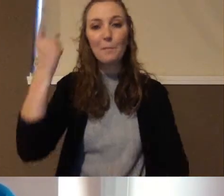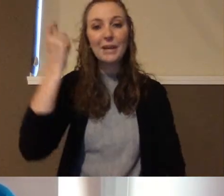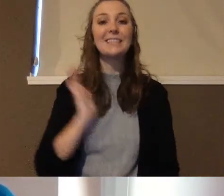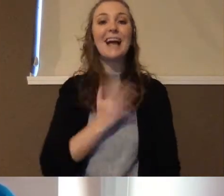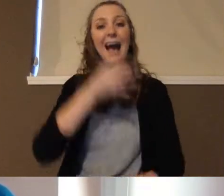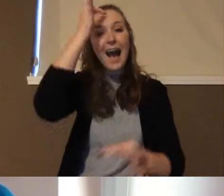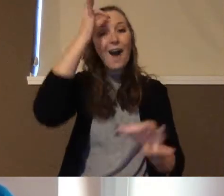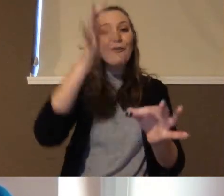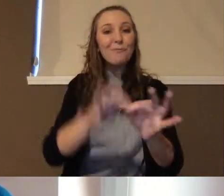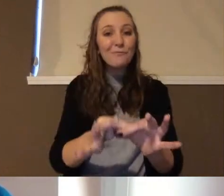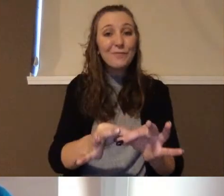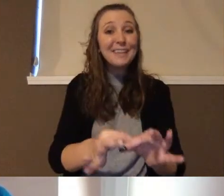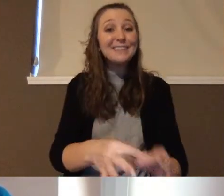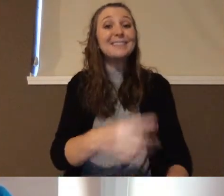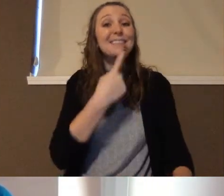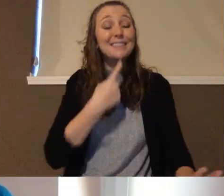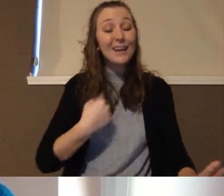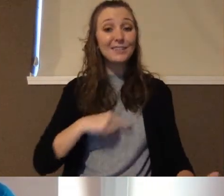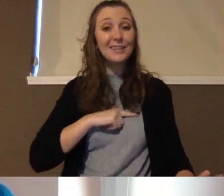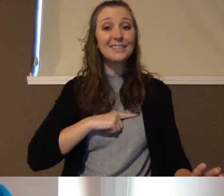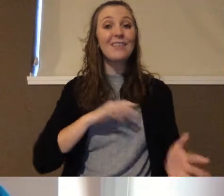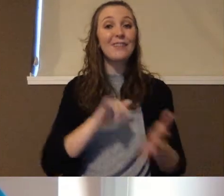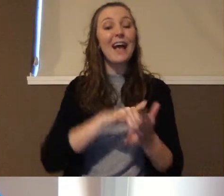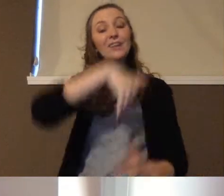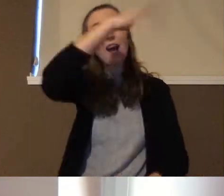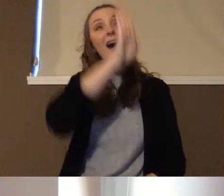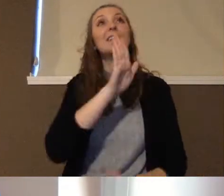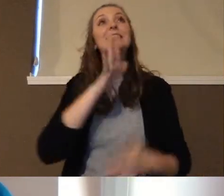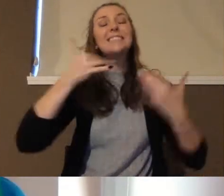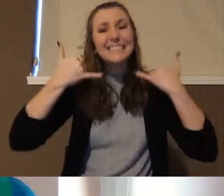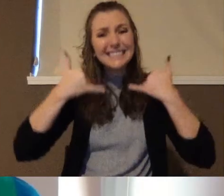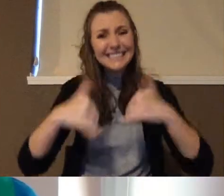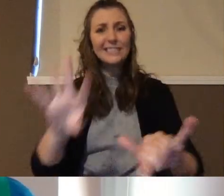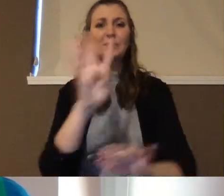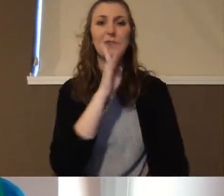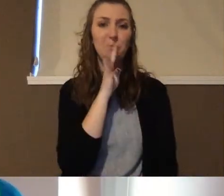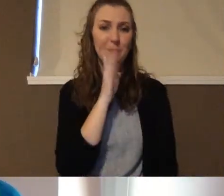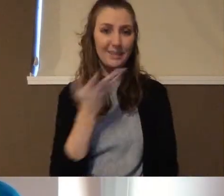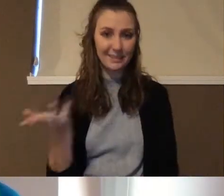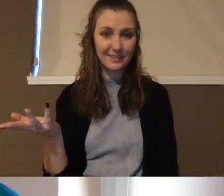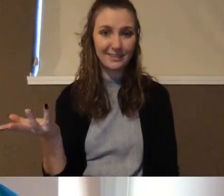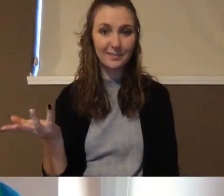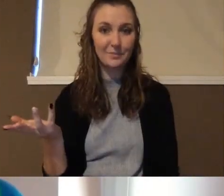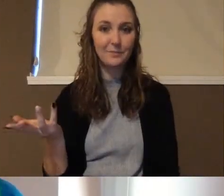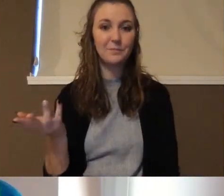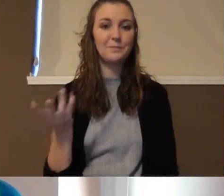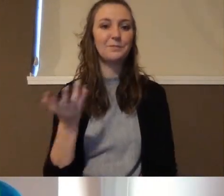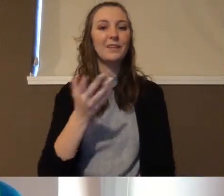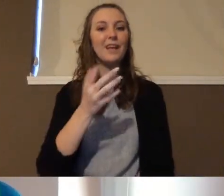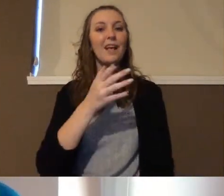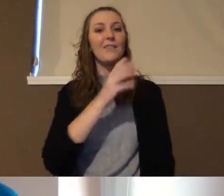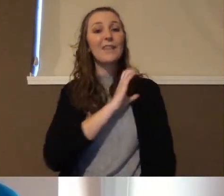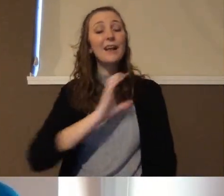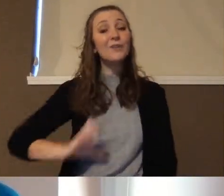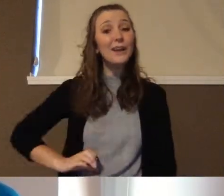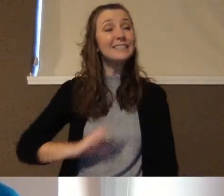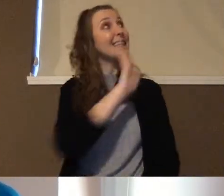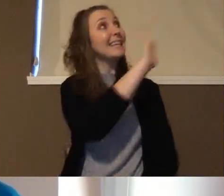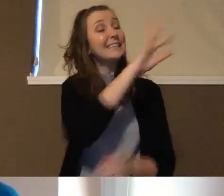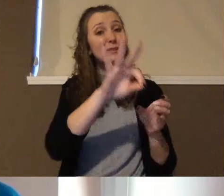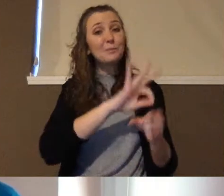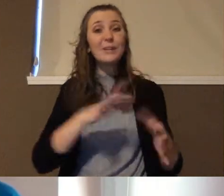less faithful. Because our faith assures us God is still